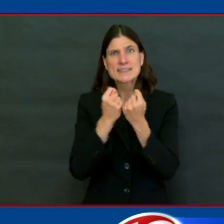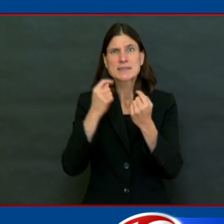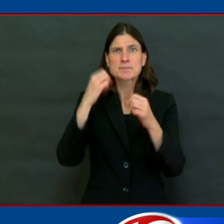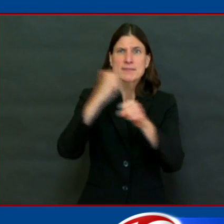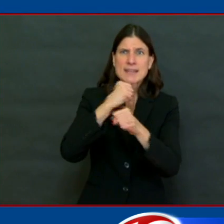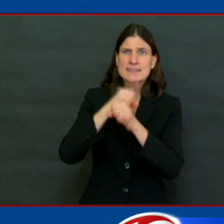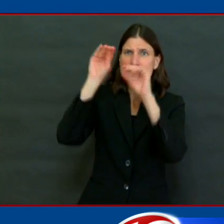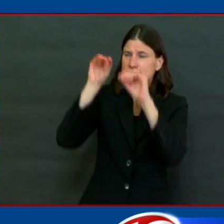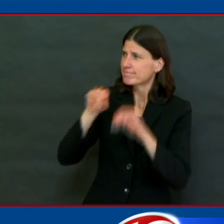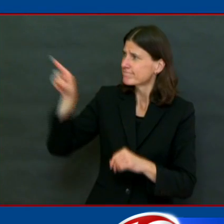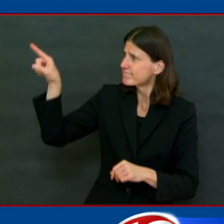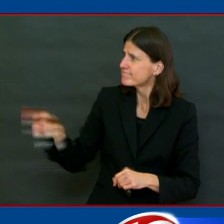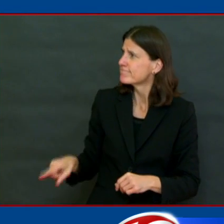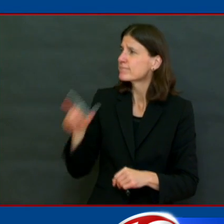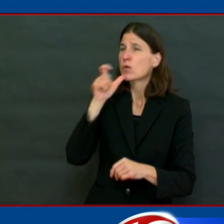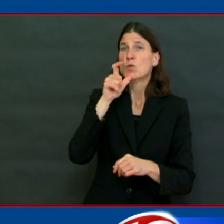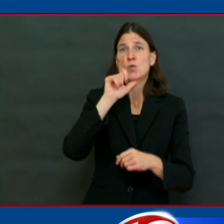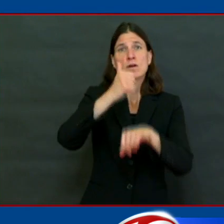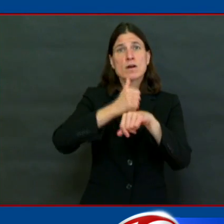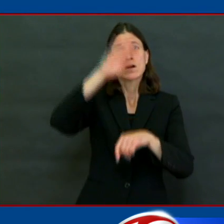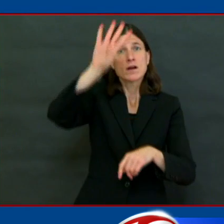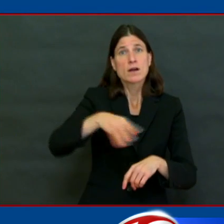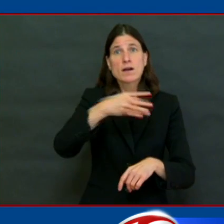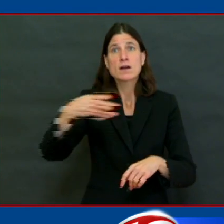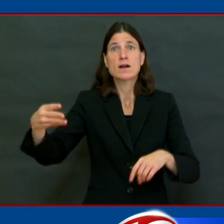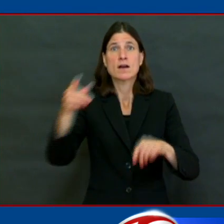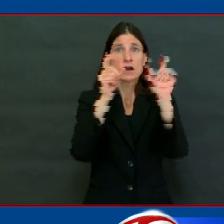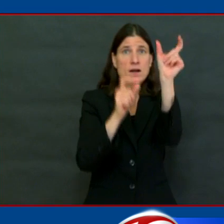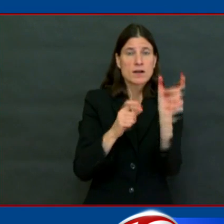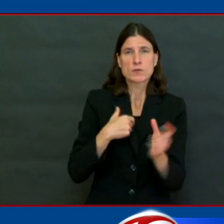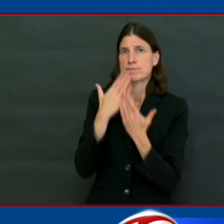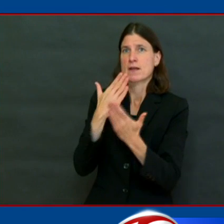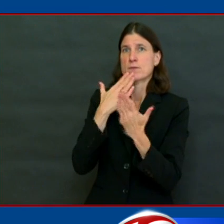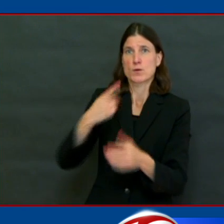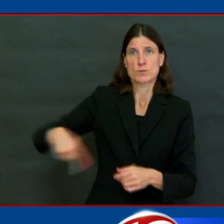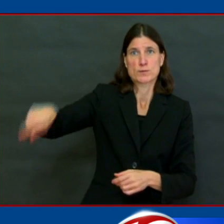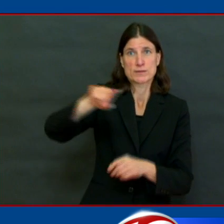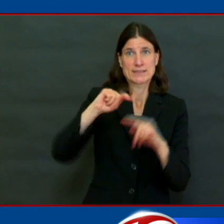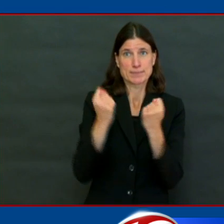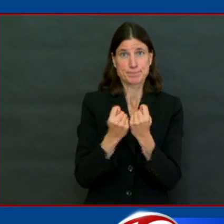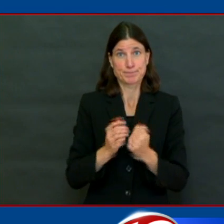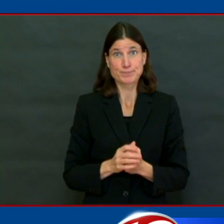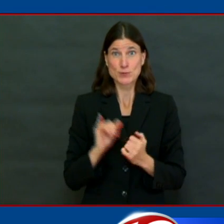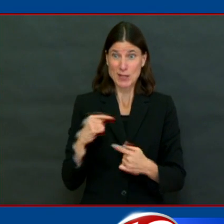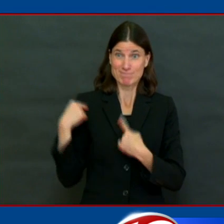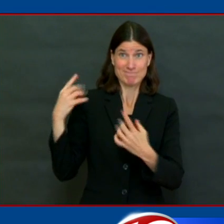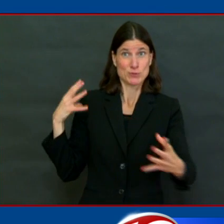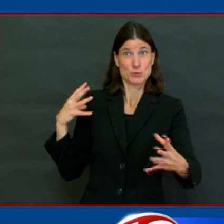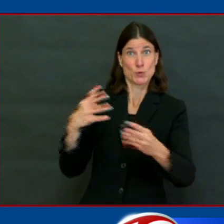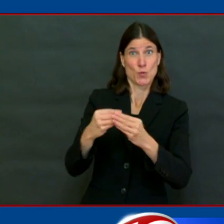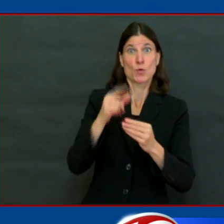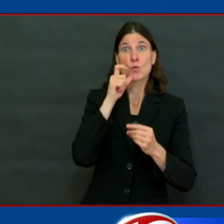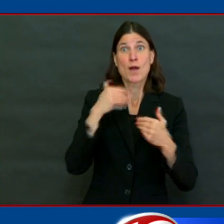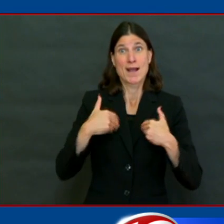cases as well as identifying them. Our total number of positive tests is now